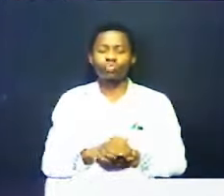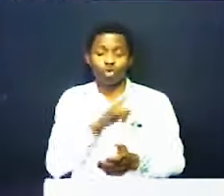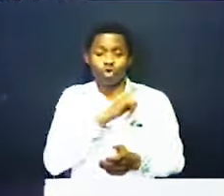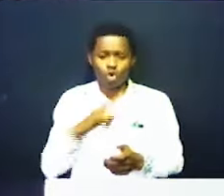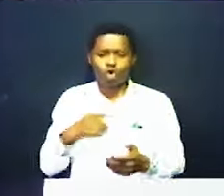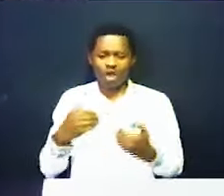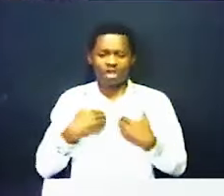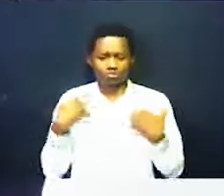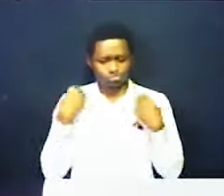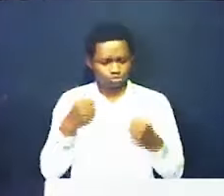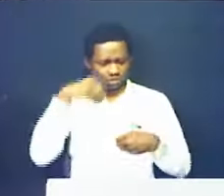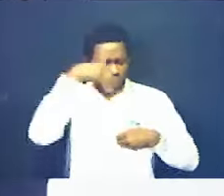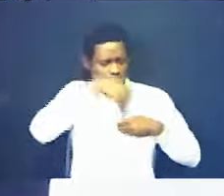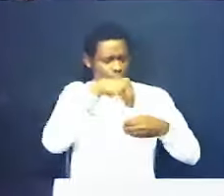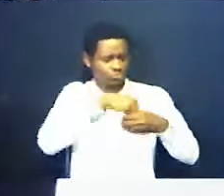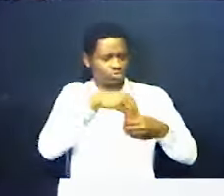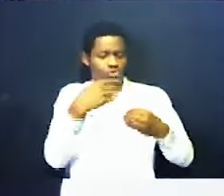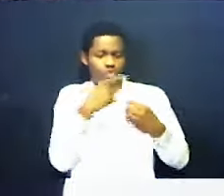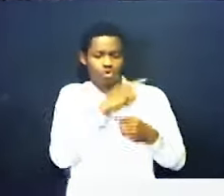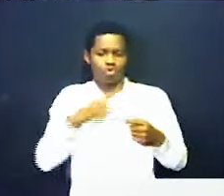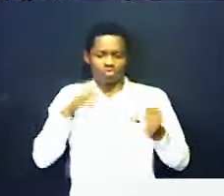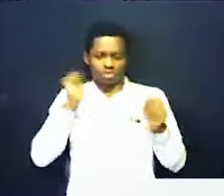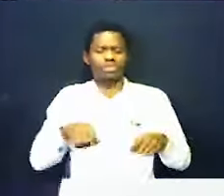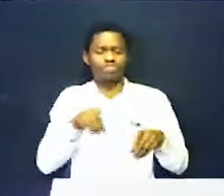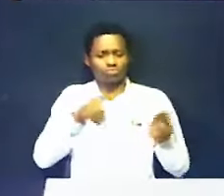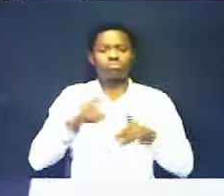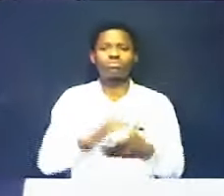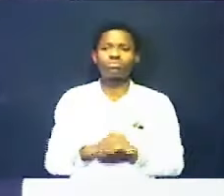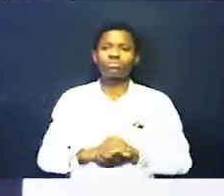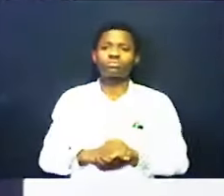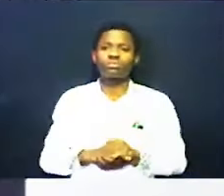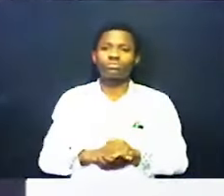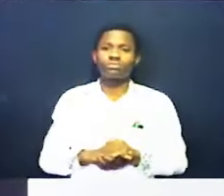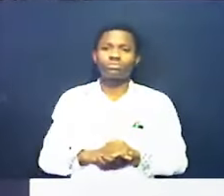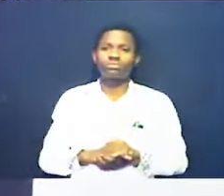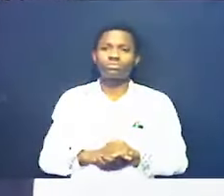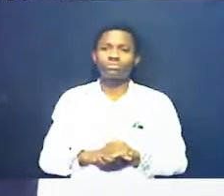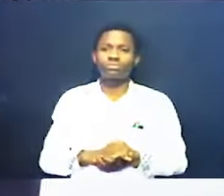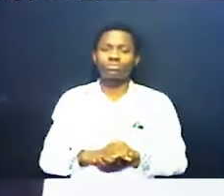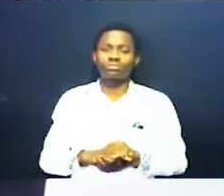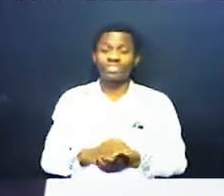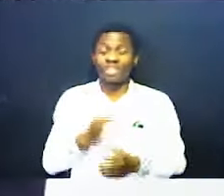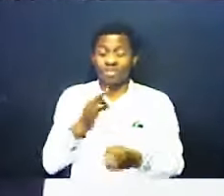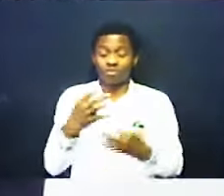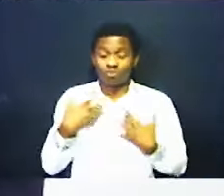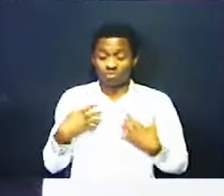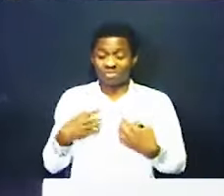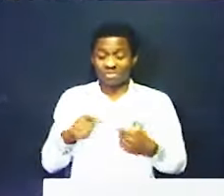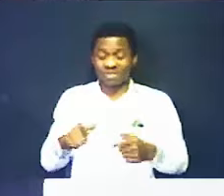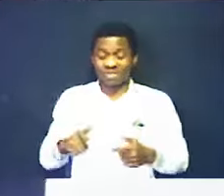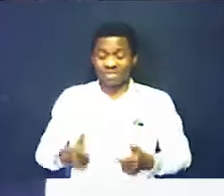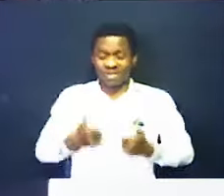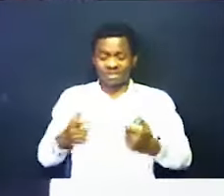do that. So if you want to give your life to Jesus,